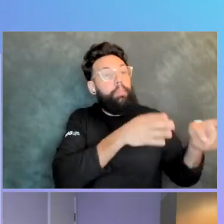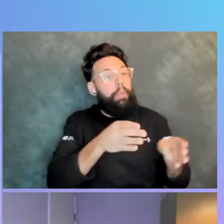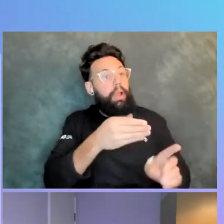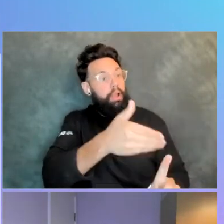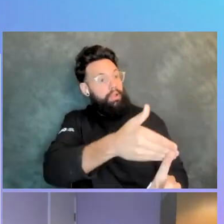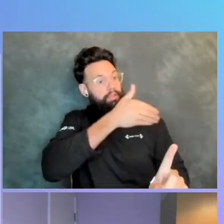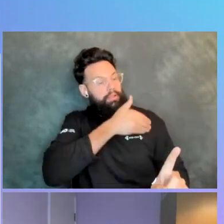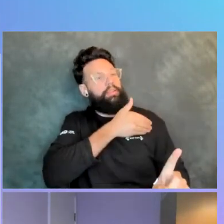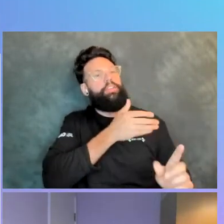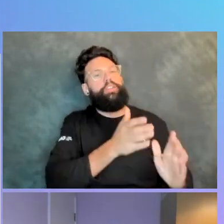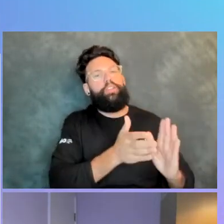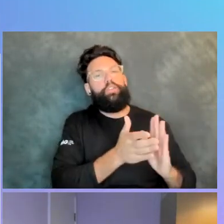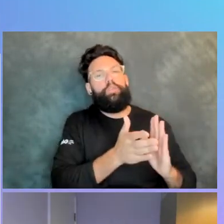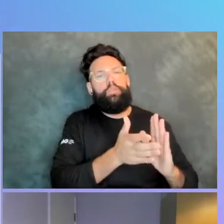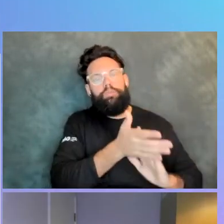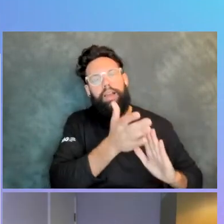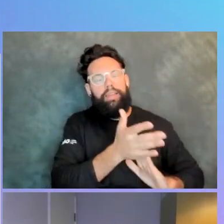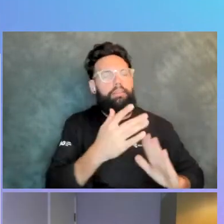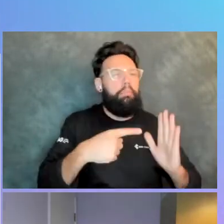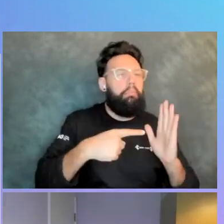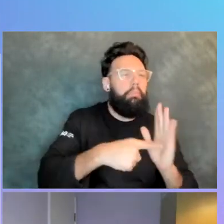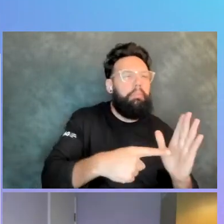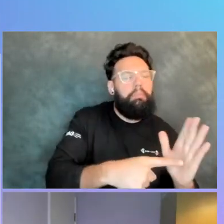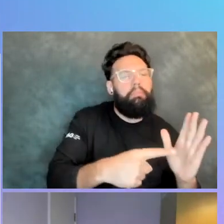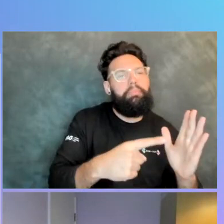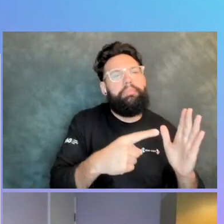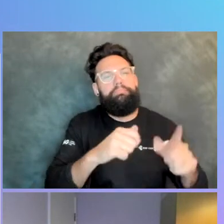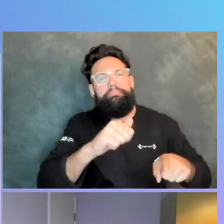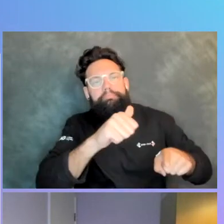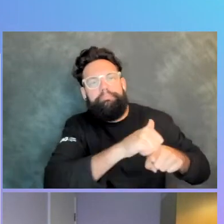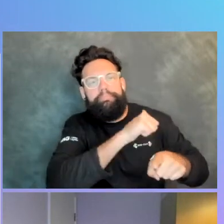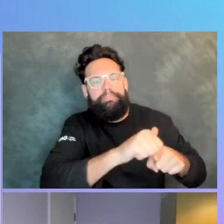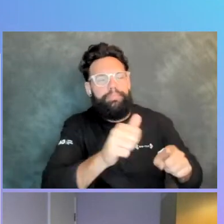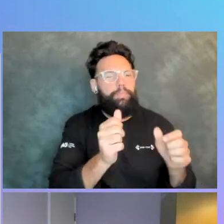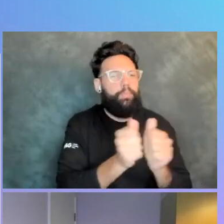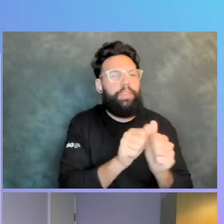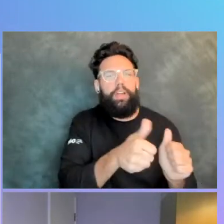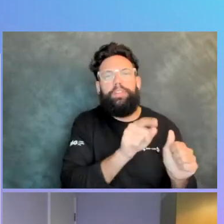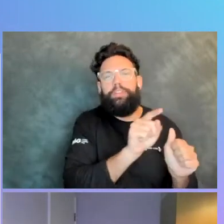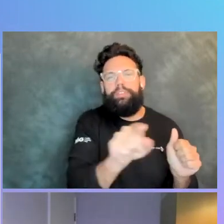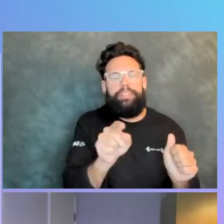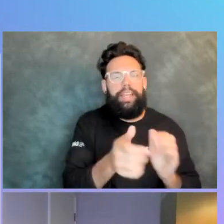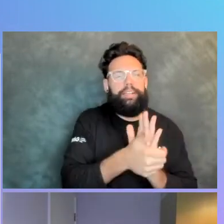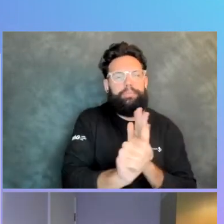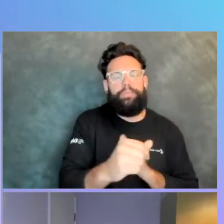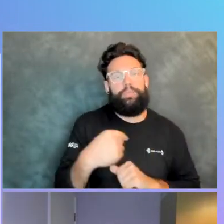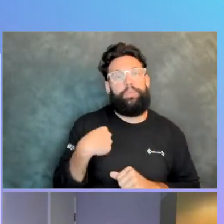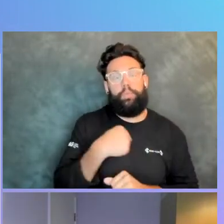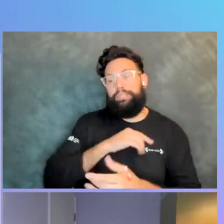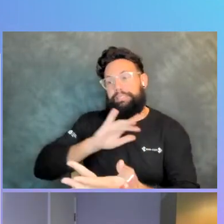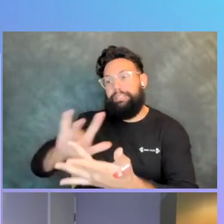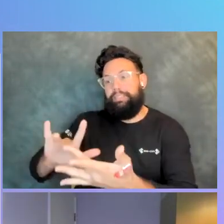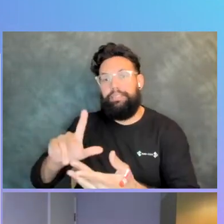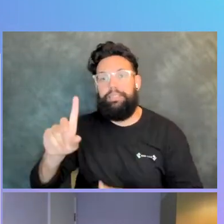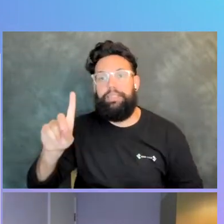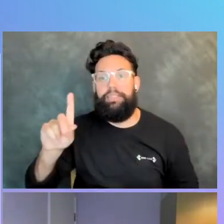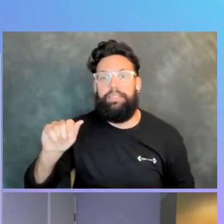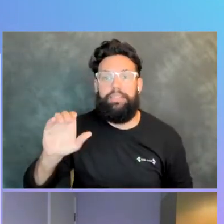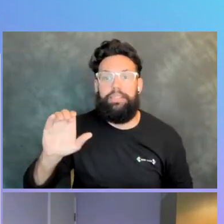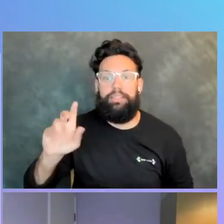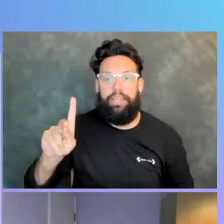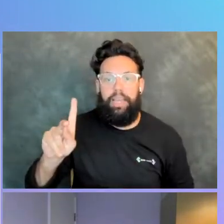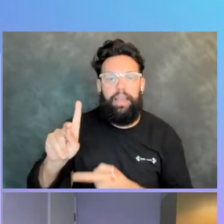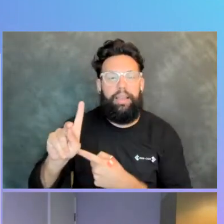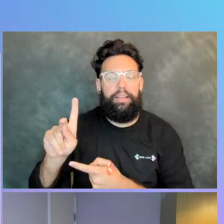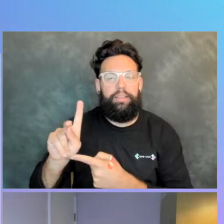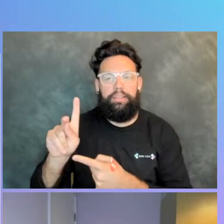experts. So we reached out to Digital Accessibility Centre, also known as DAC, who have a large team of testers with a range of